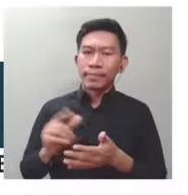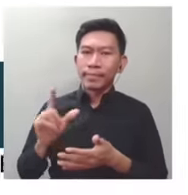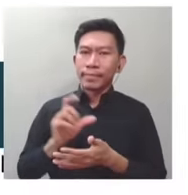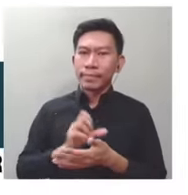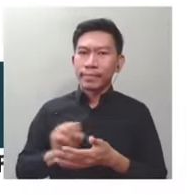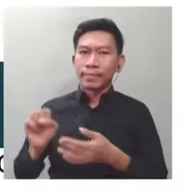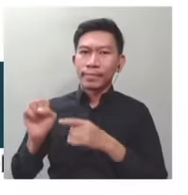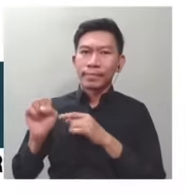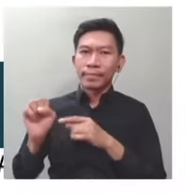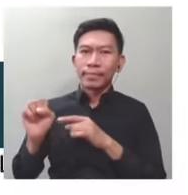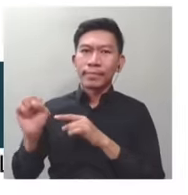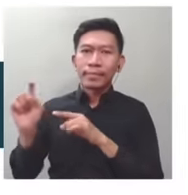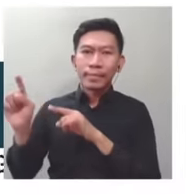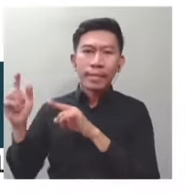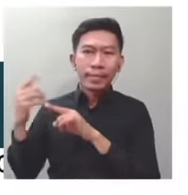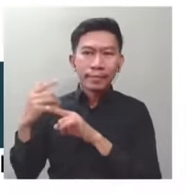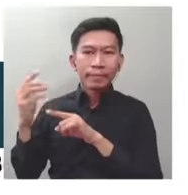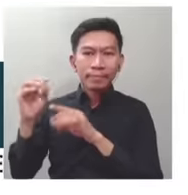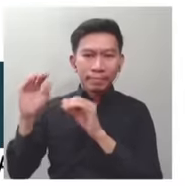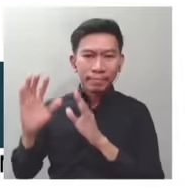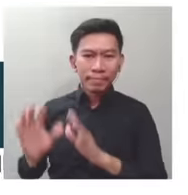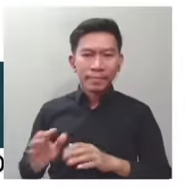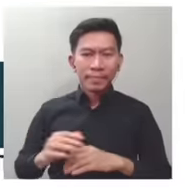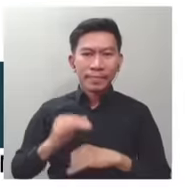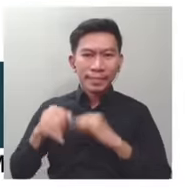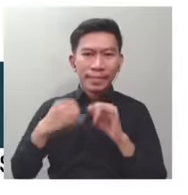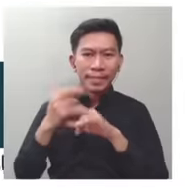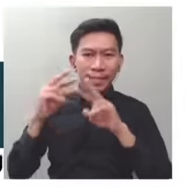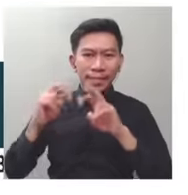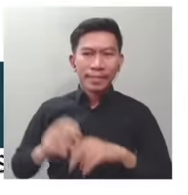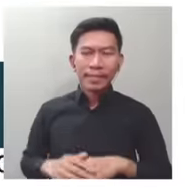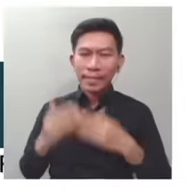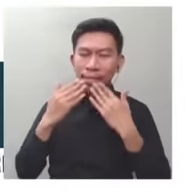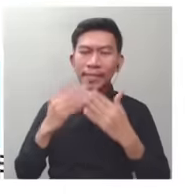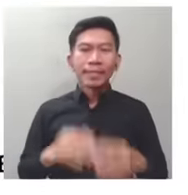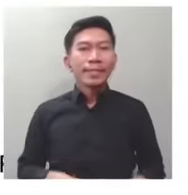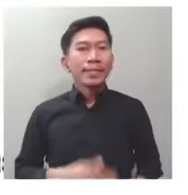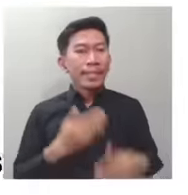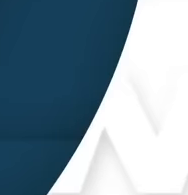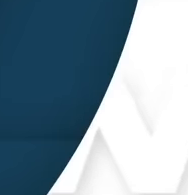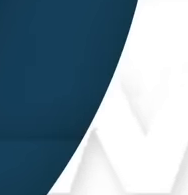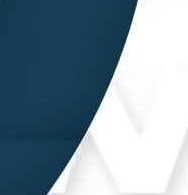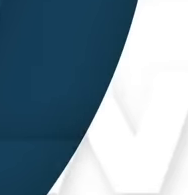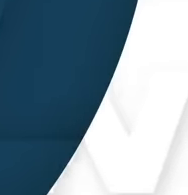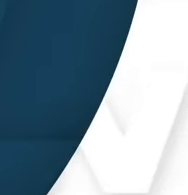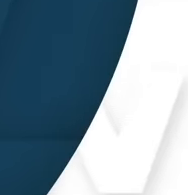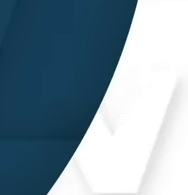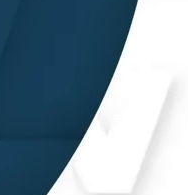La Salle University. Thanks again for taking our call. Thank you very much, Romina. Have a great day. You too. Take care.